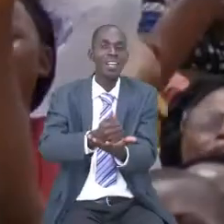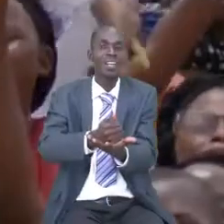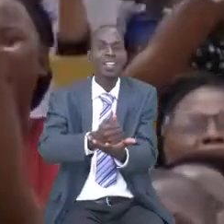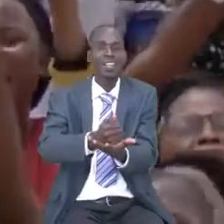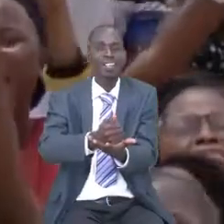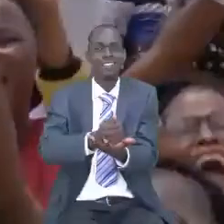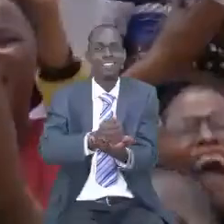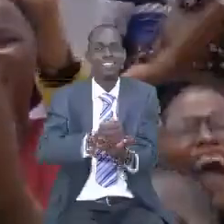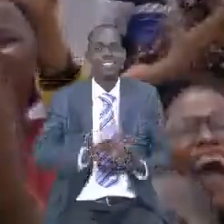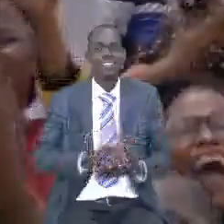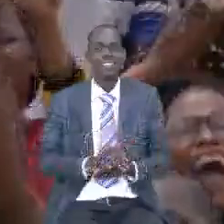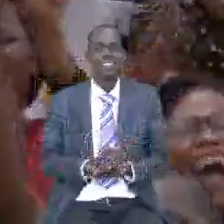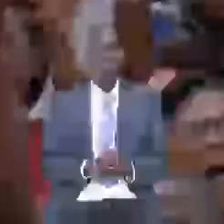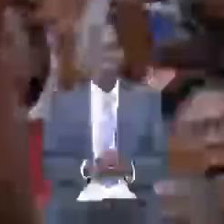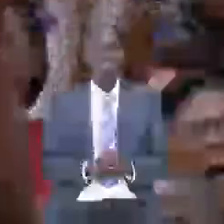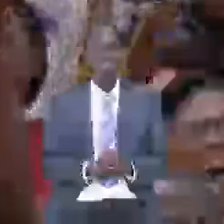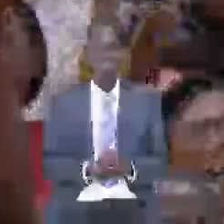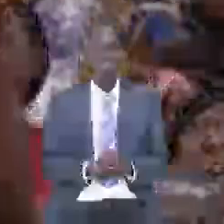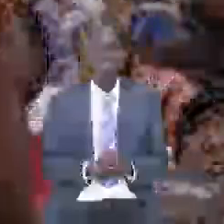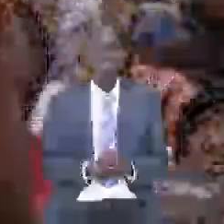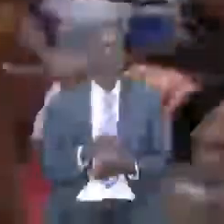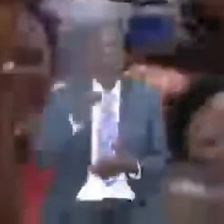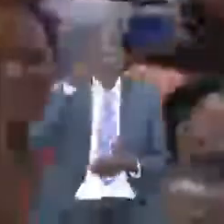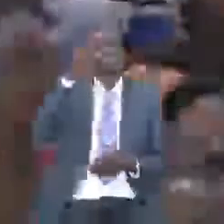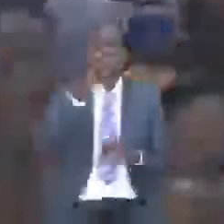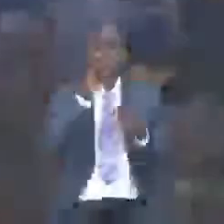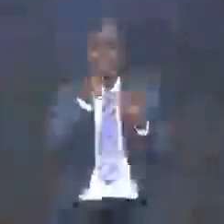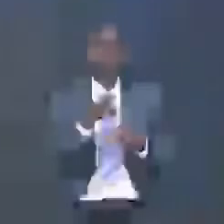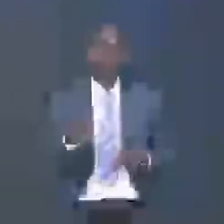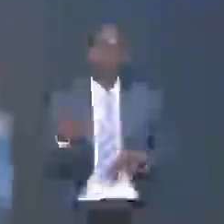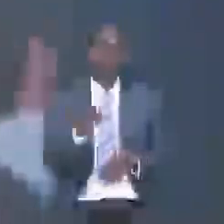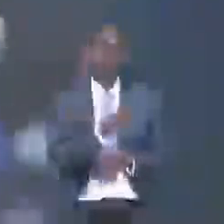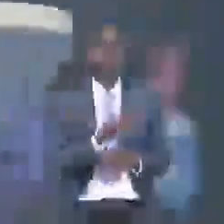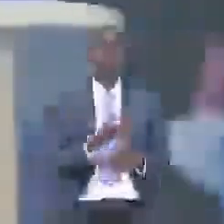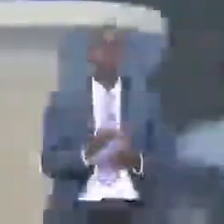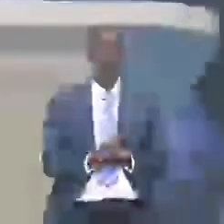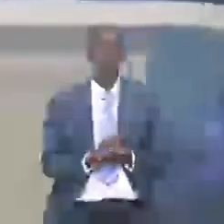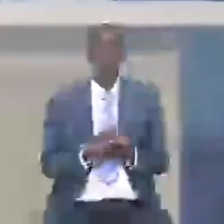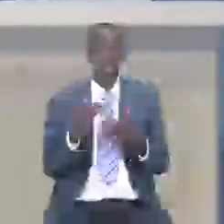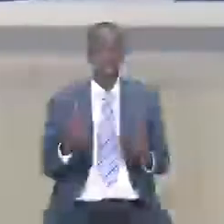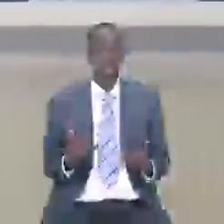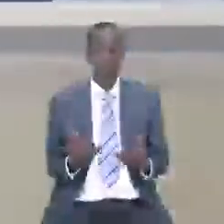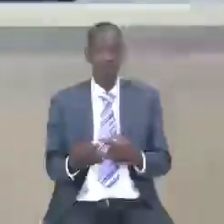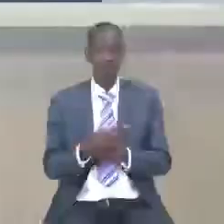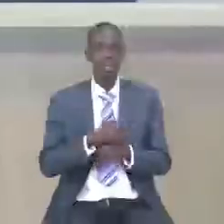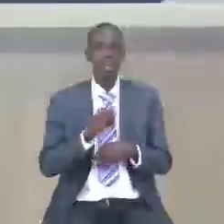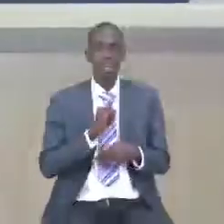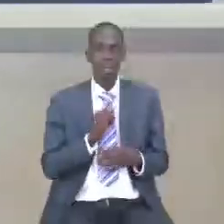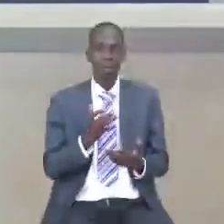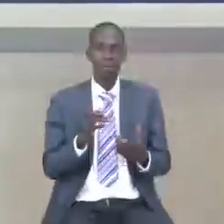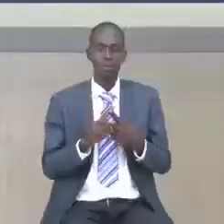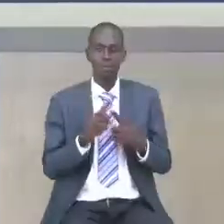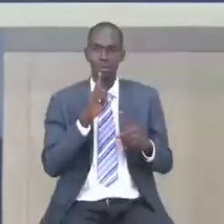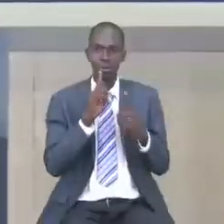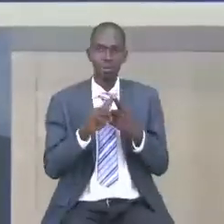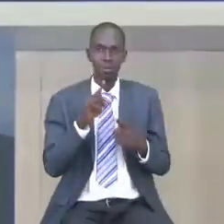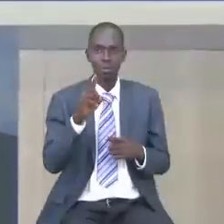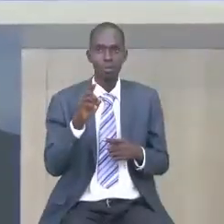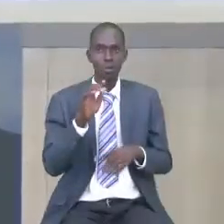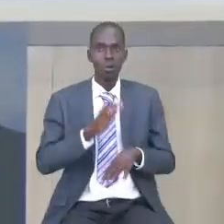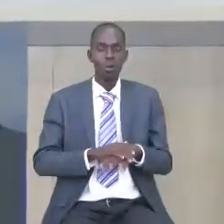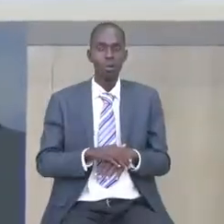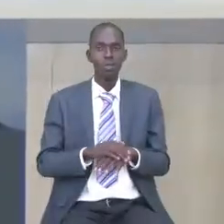amen. God bless you. God bless you. Now today, I want to talk to you on learning